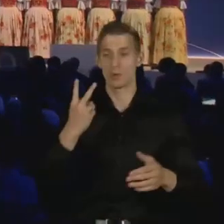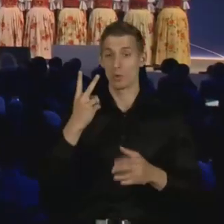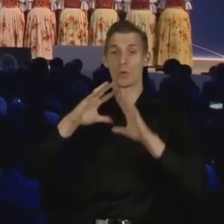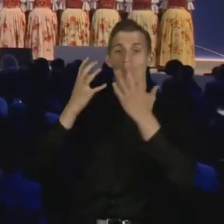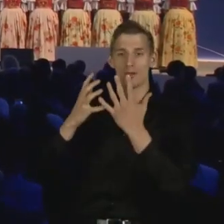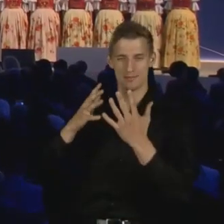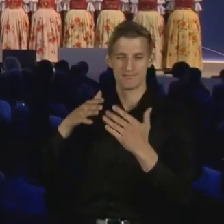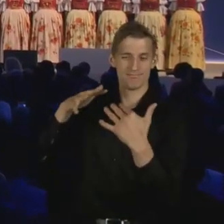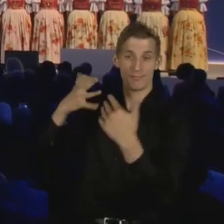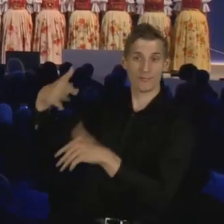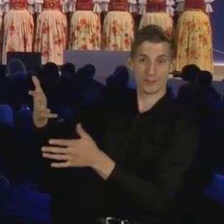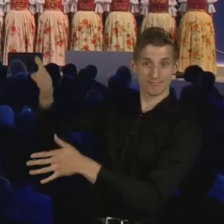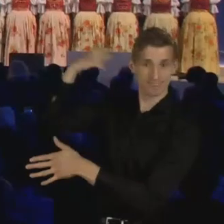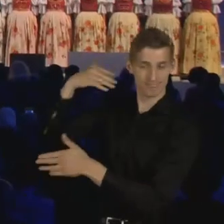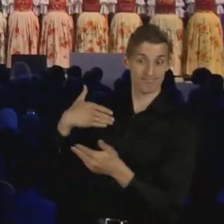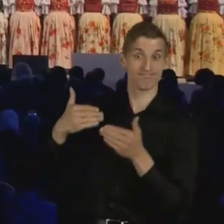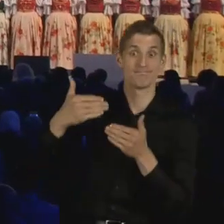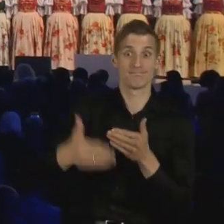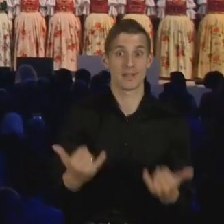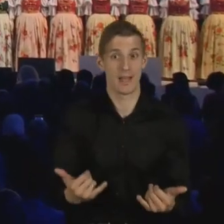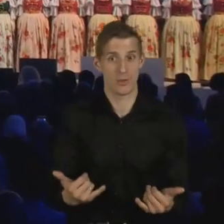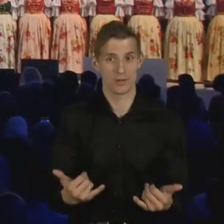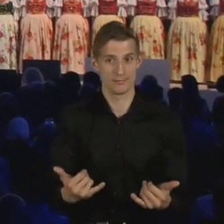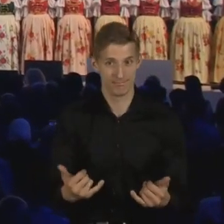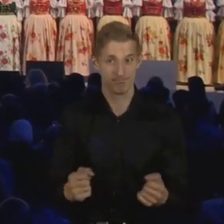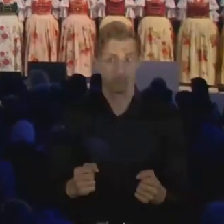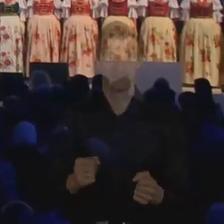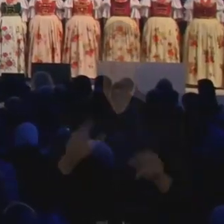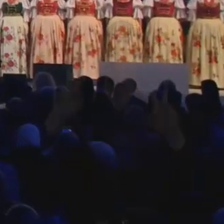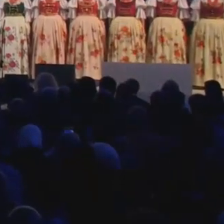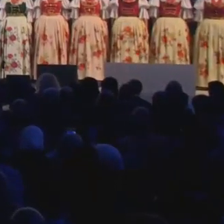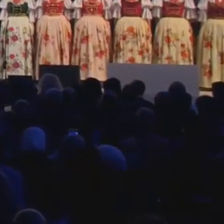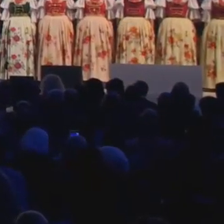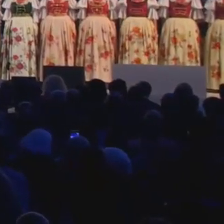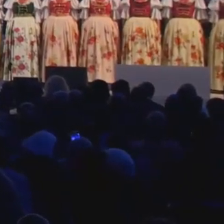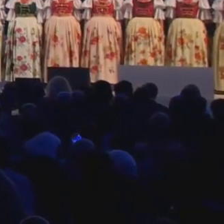know their history better. Please join me in watching the video.